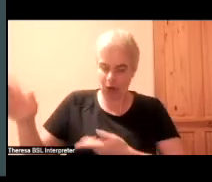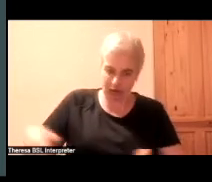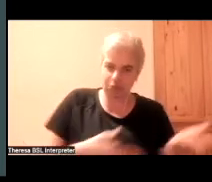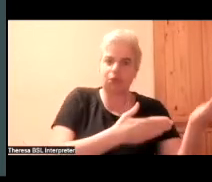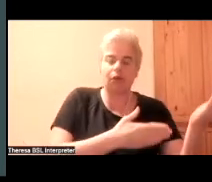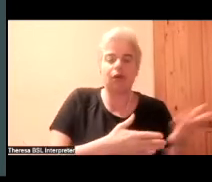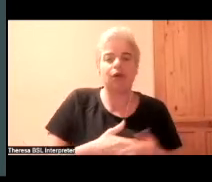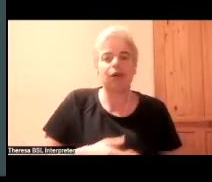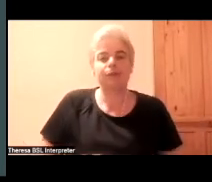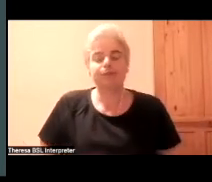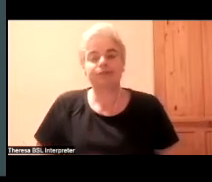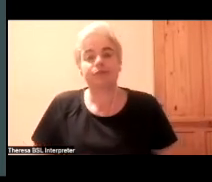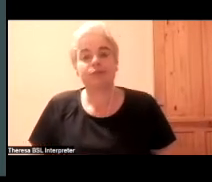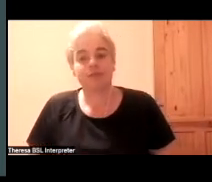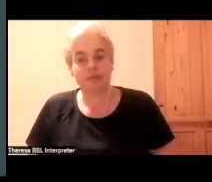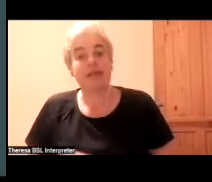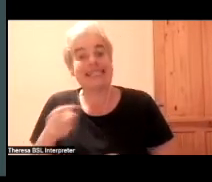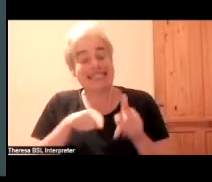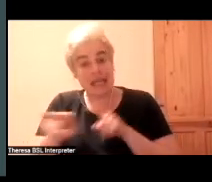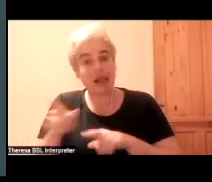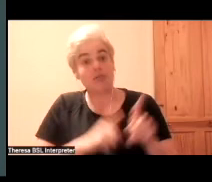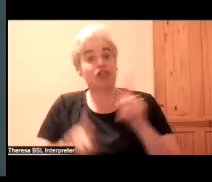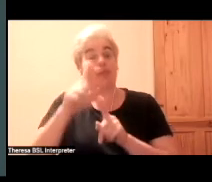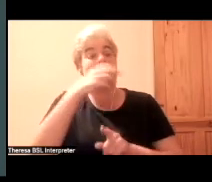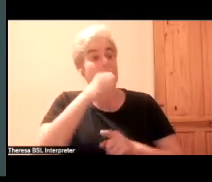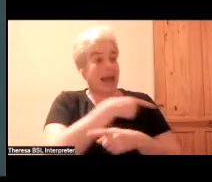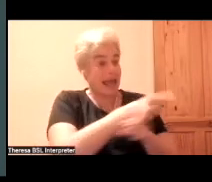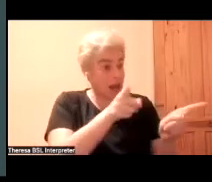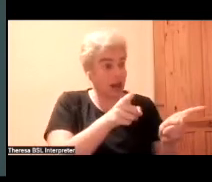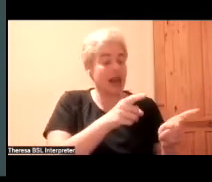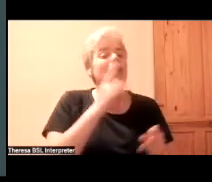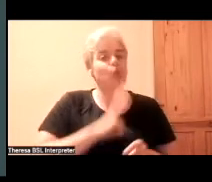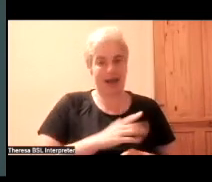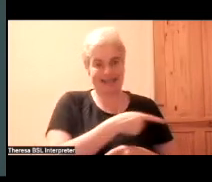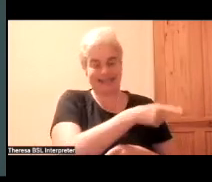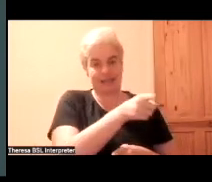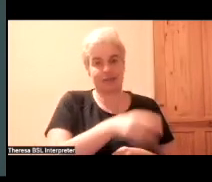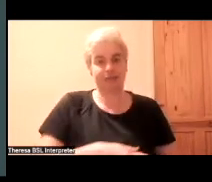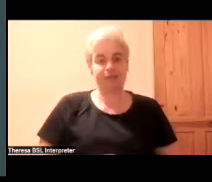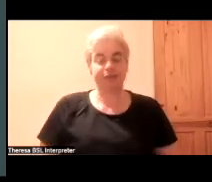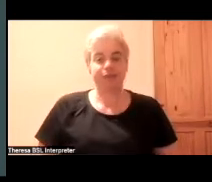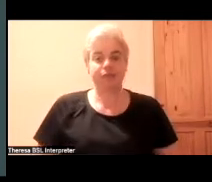And diocesan bishops are still predominantly male and white.